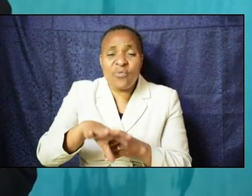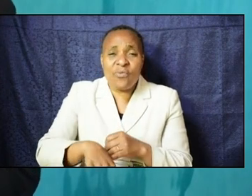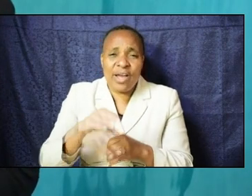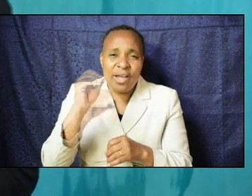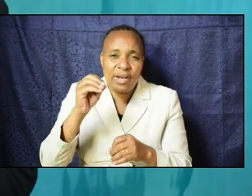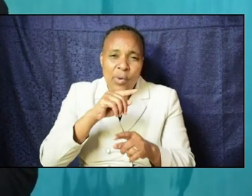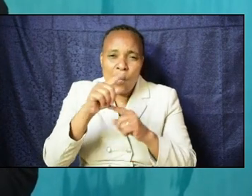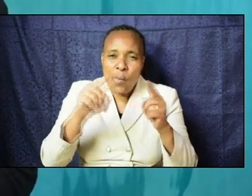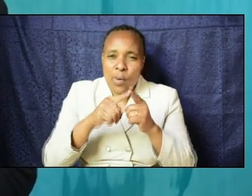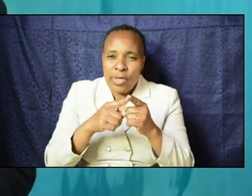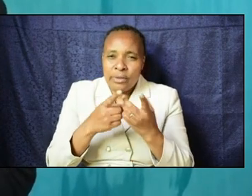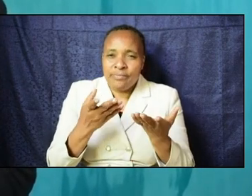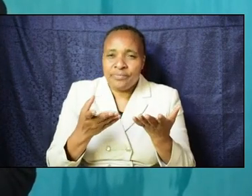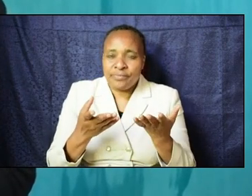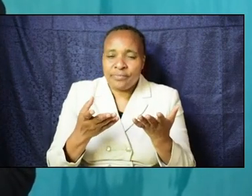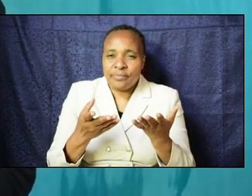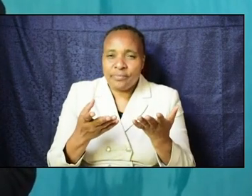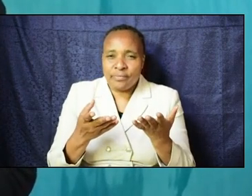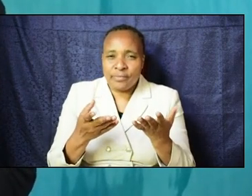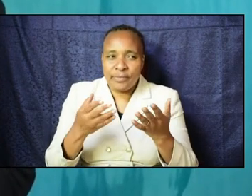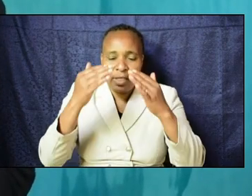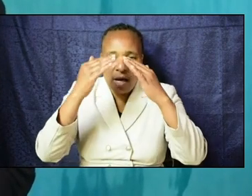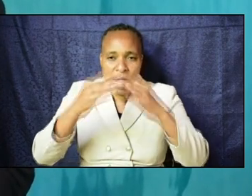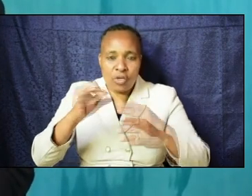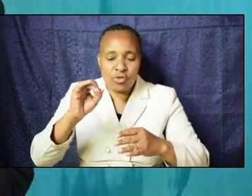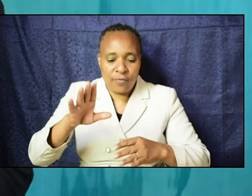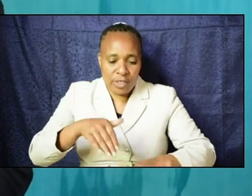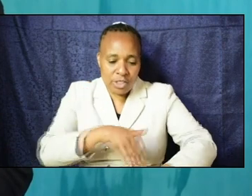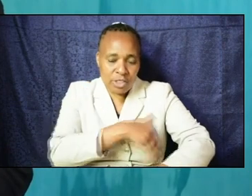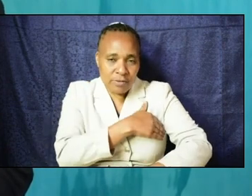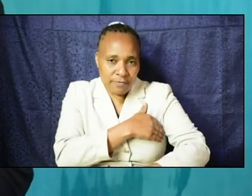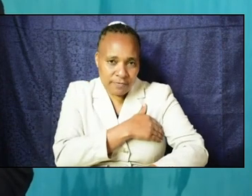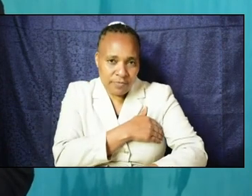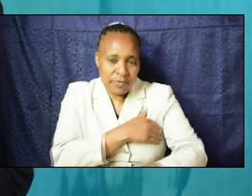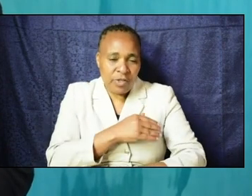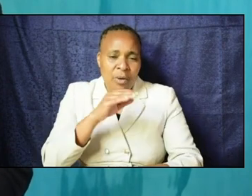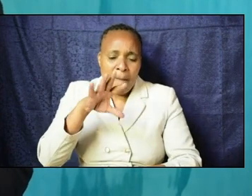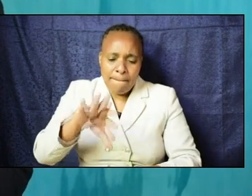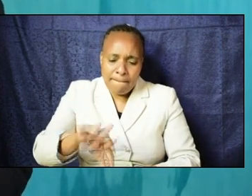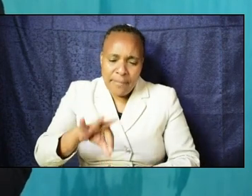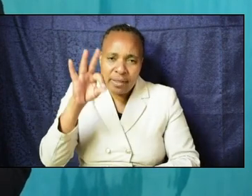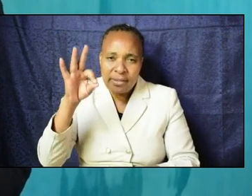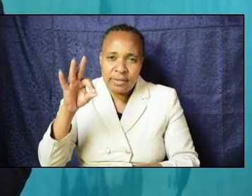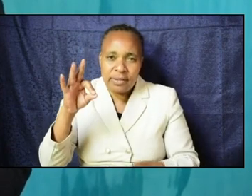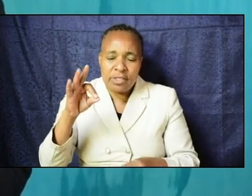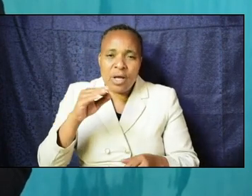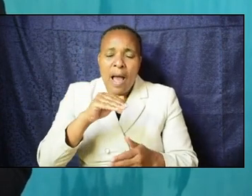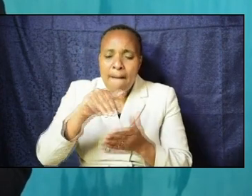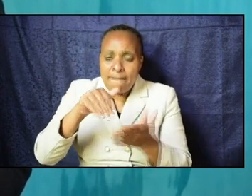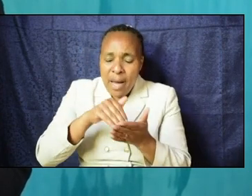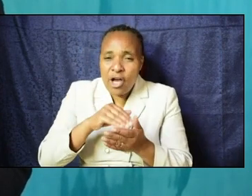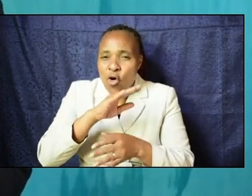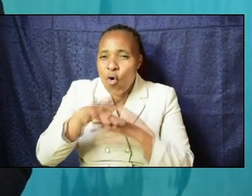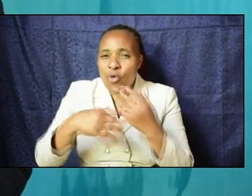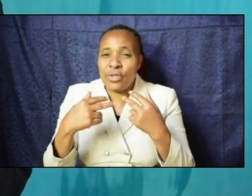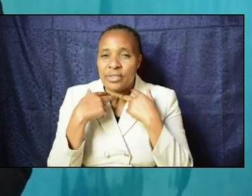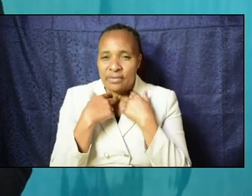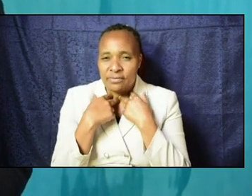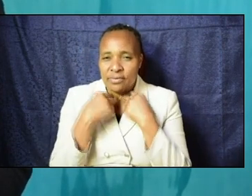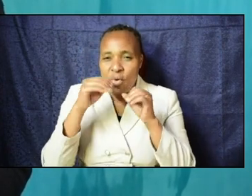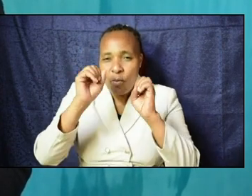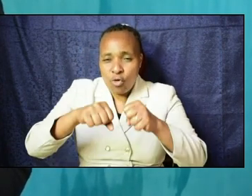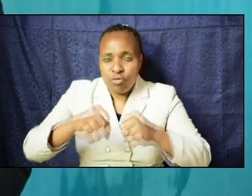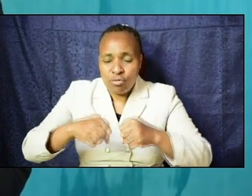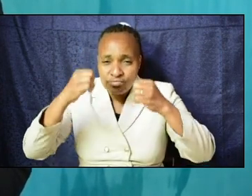that when he was in the house of the chief, he was picked out among the other slaves, and he was able